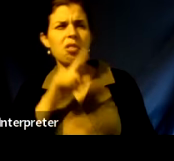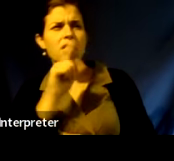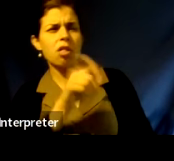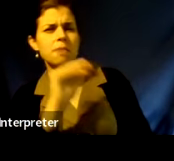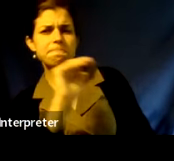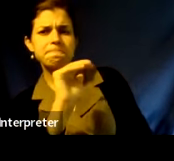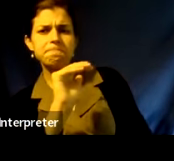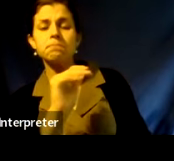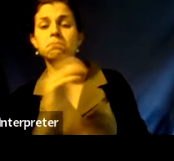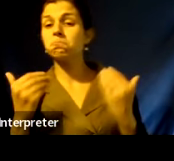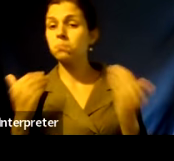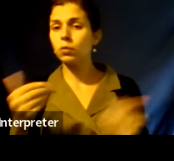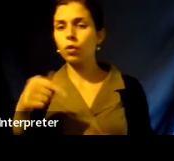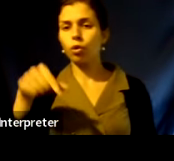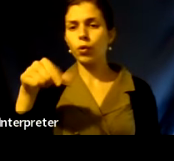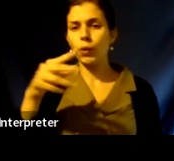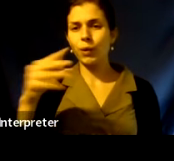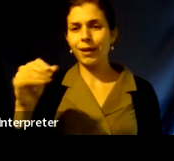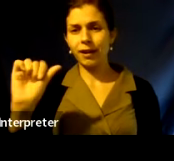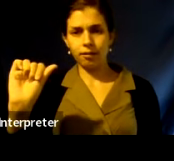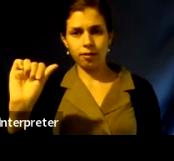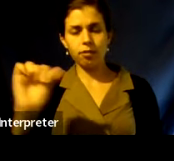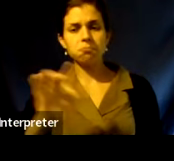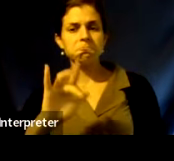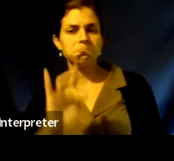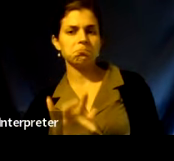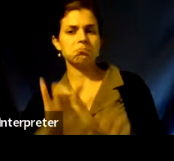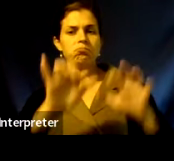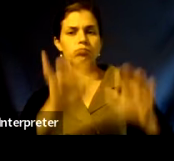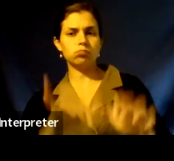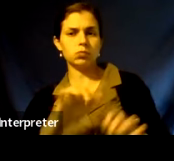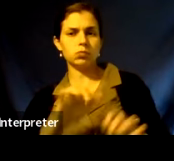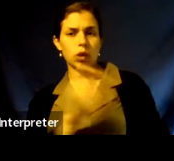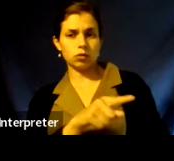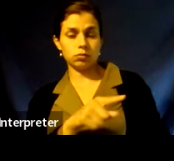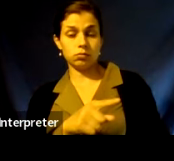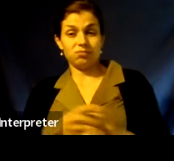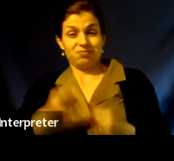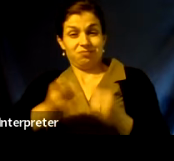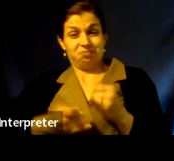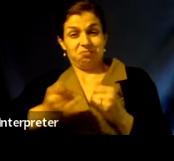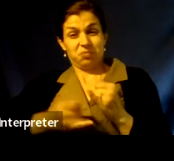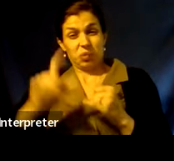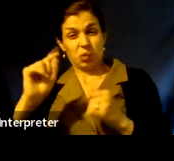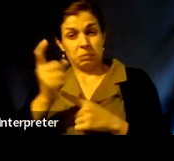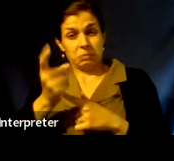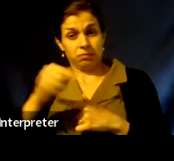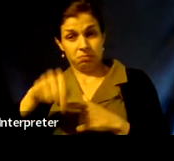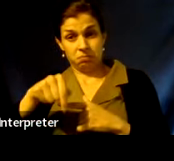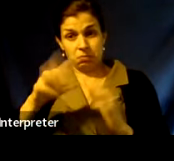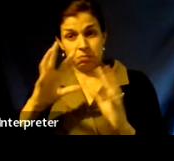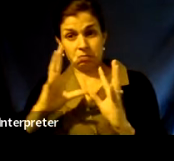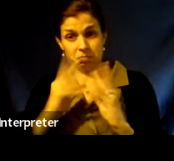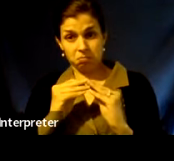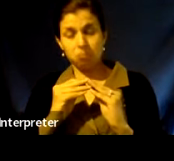have. And it's our hope to have some time at the end of our presentation to be able to address those questions as well.